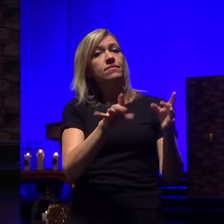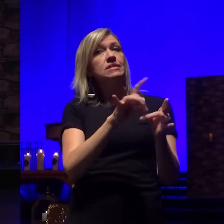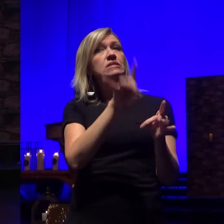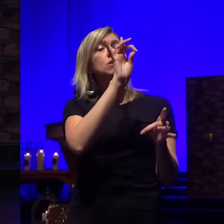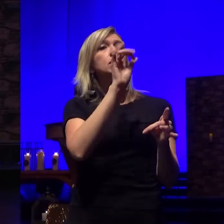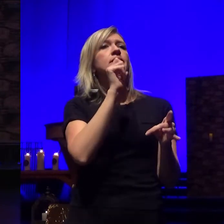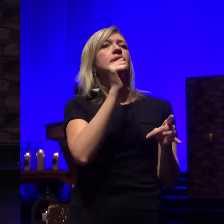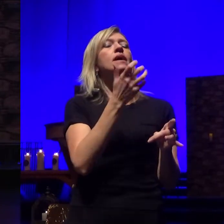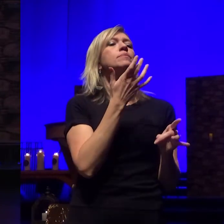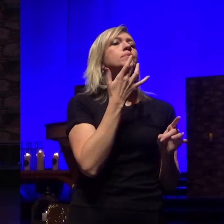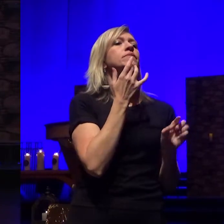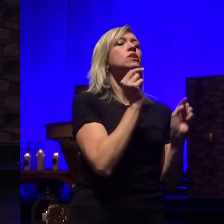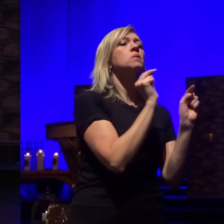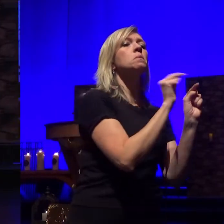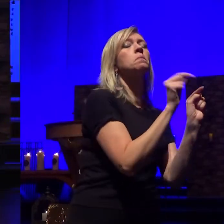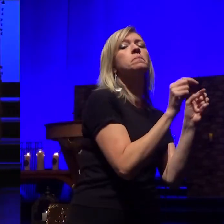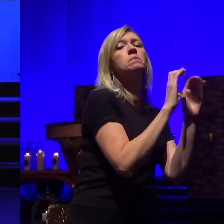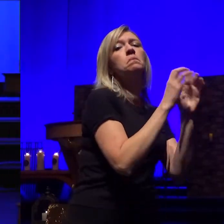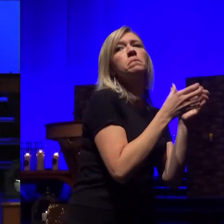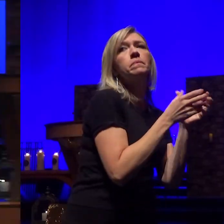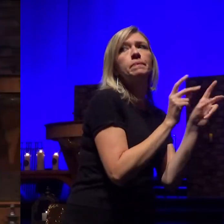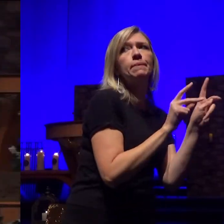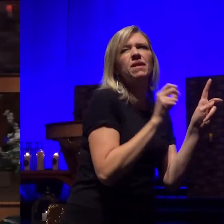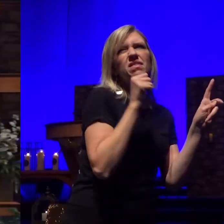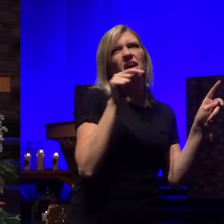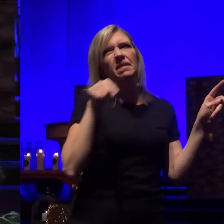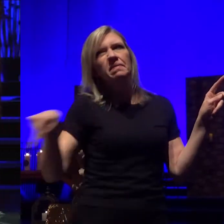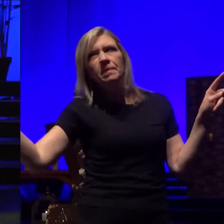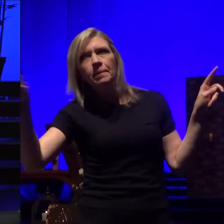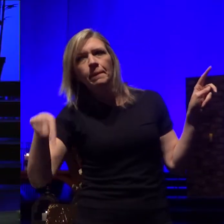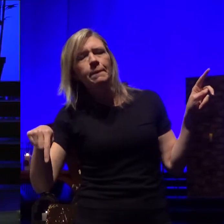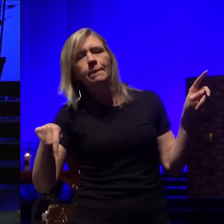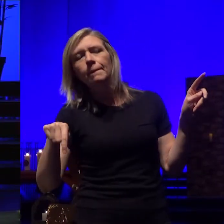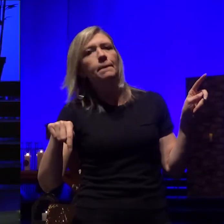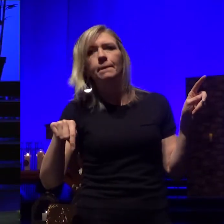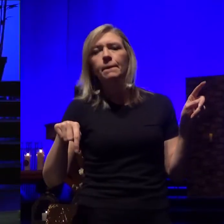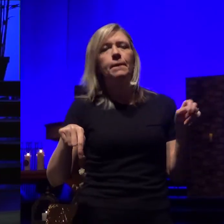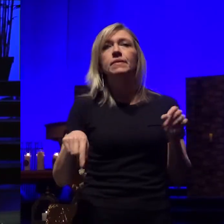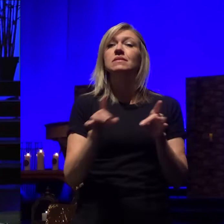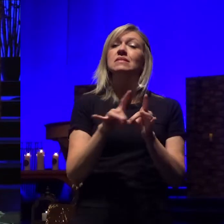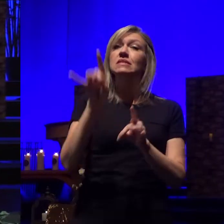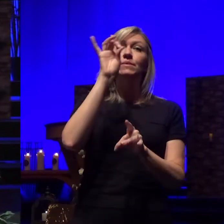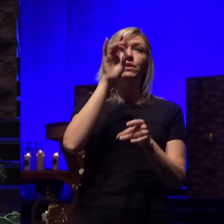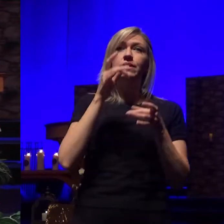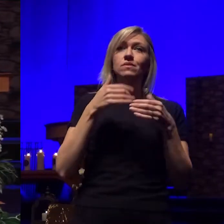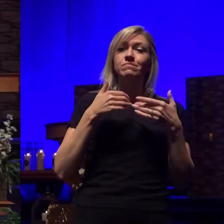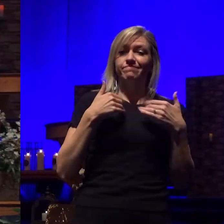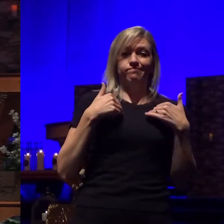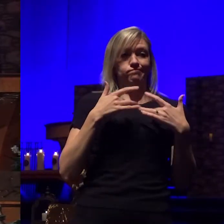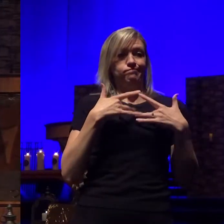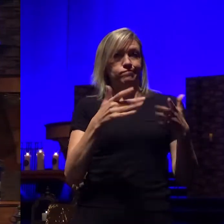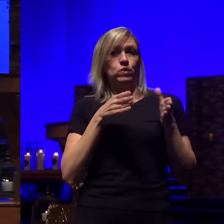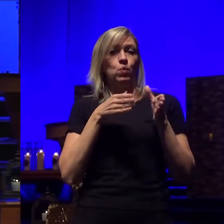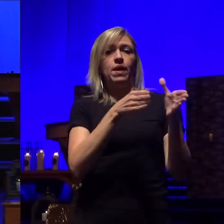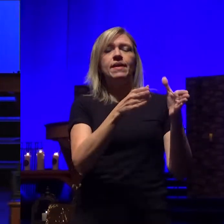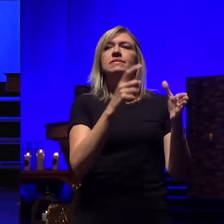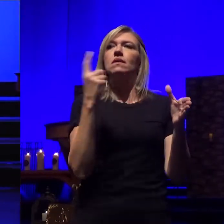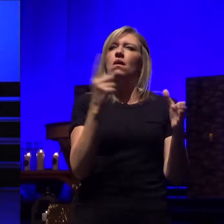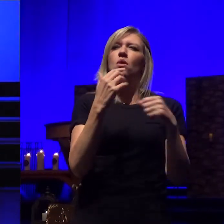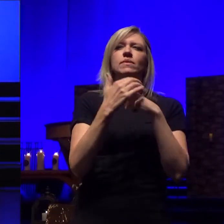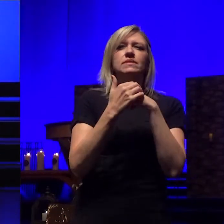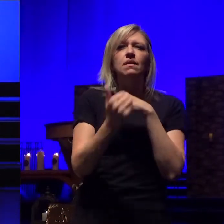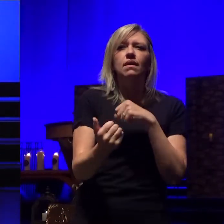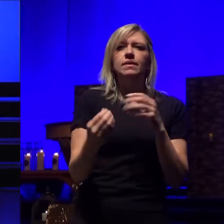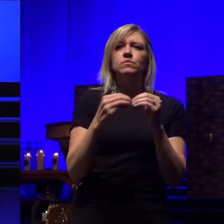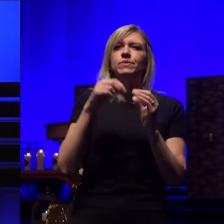love some more than others. The way of the Spirit is always calling us into the greater depths of who